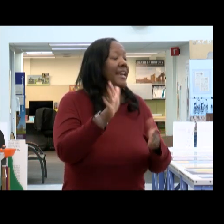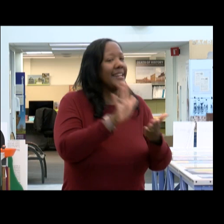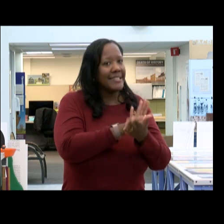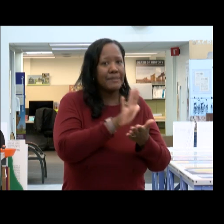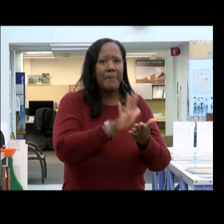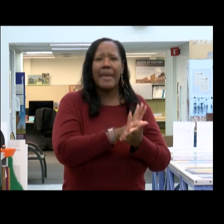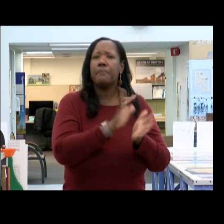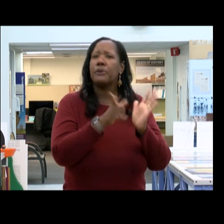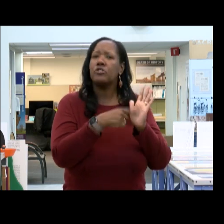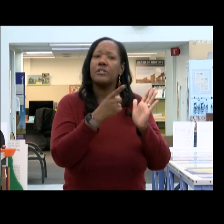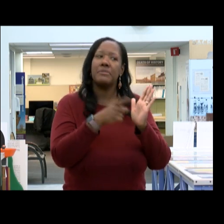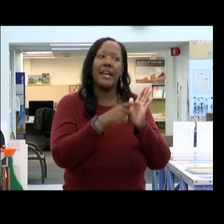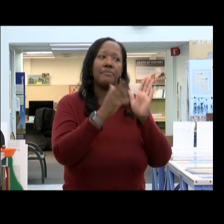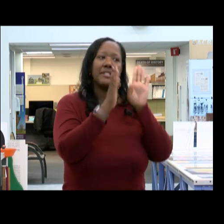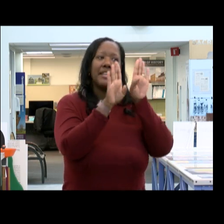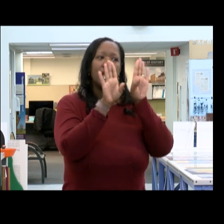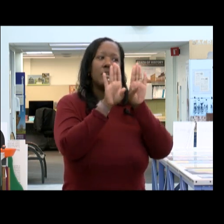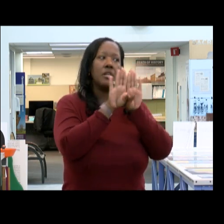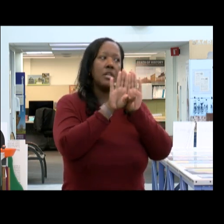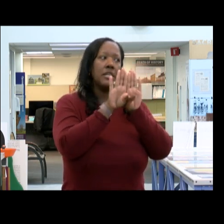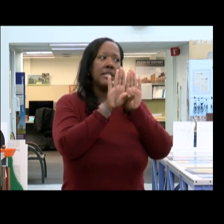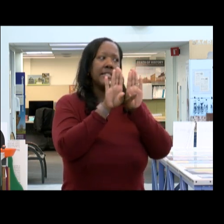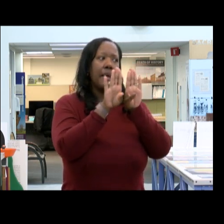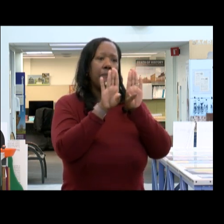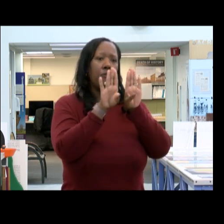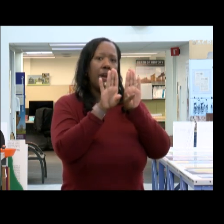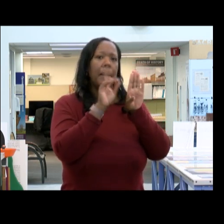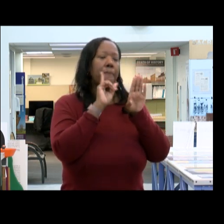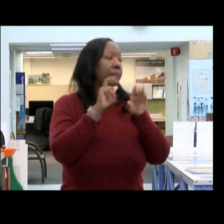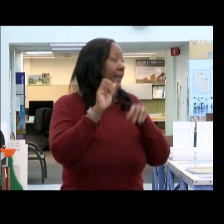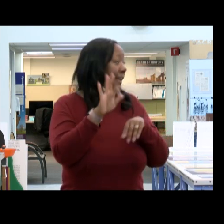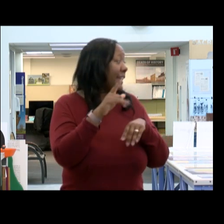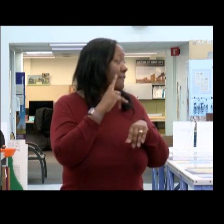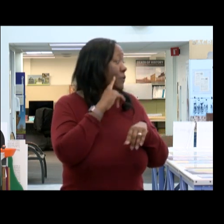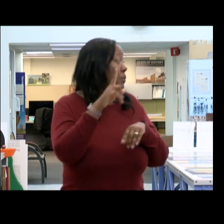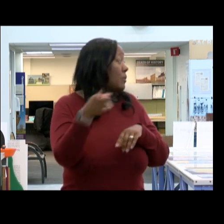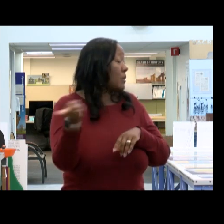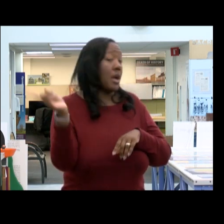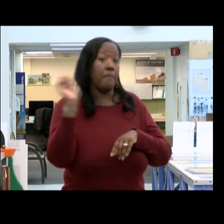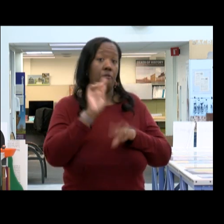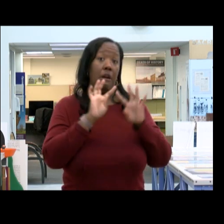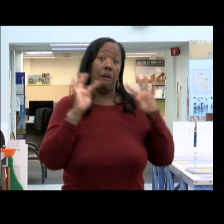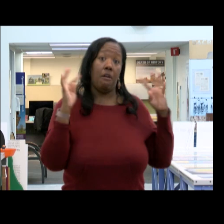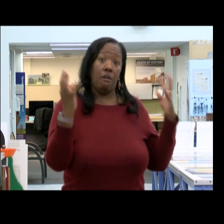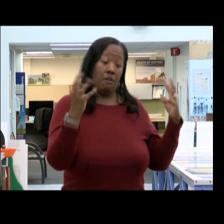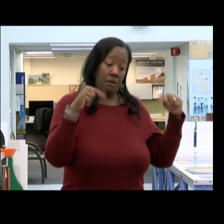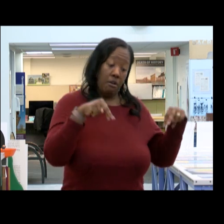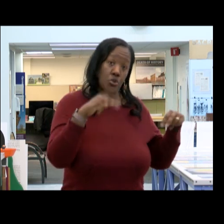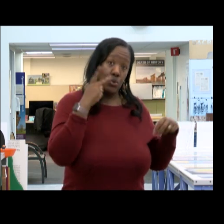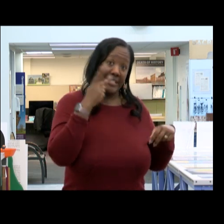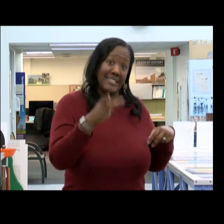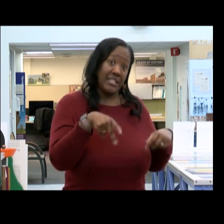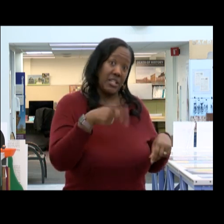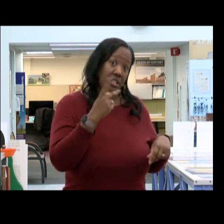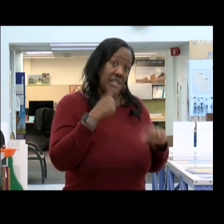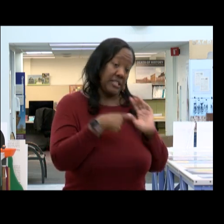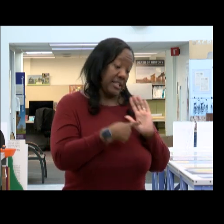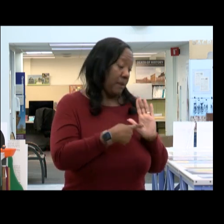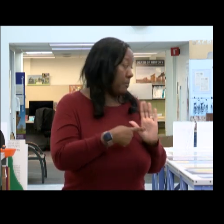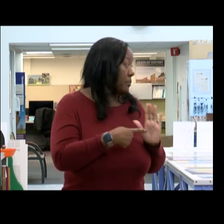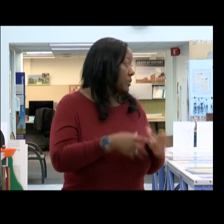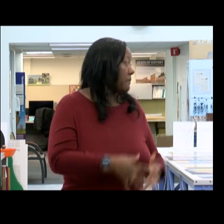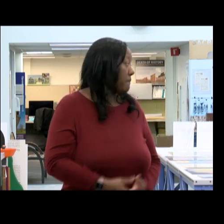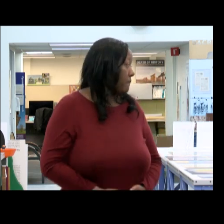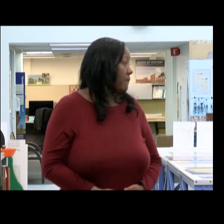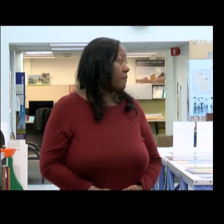will separate, so it works better, I think, if you double cut it. And if you come around here, you can see 2 examples of what that's like.